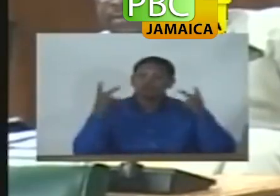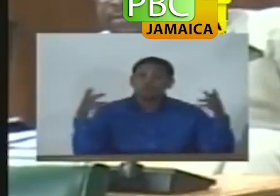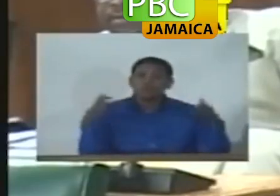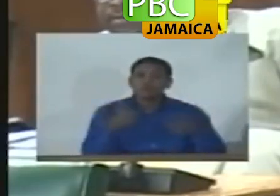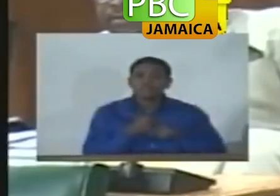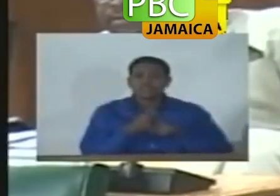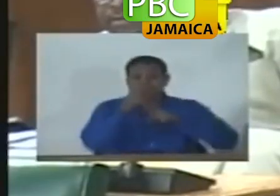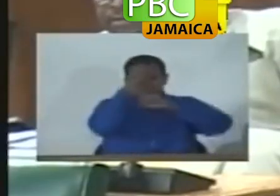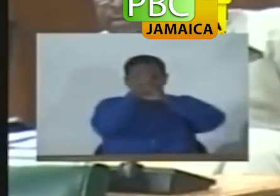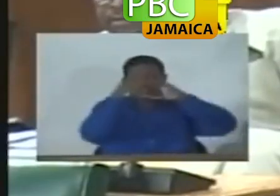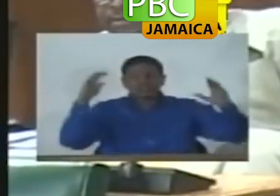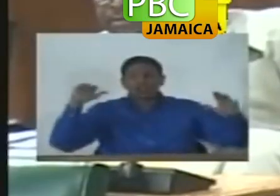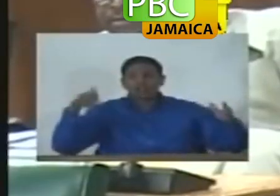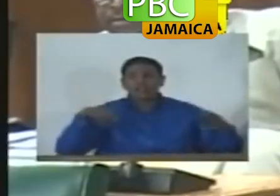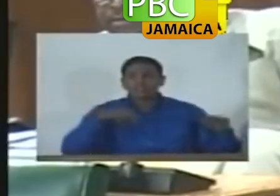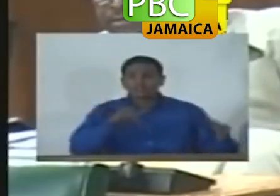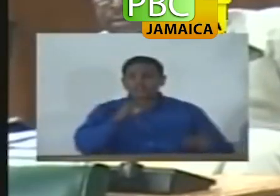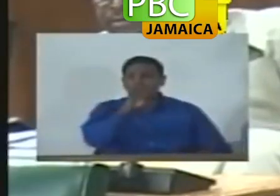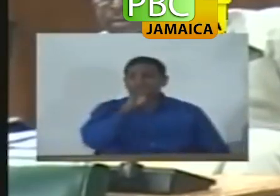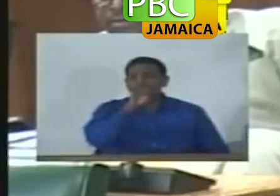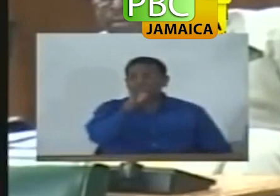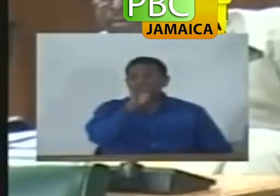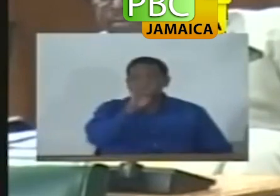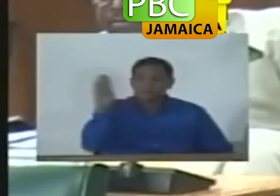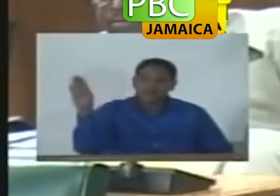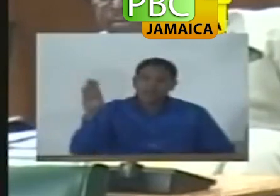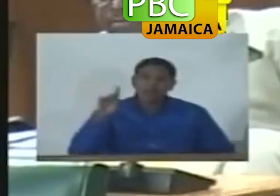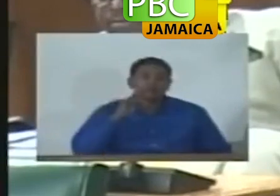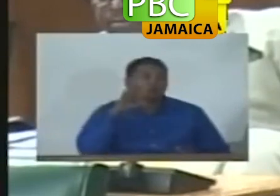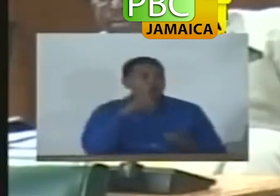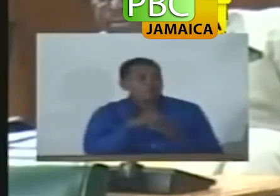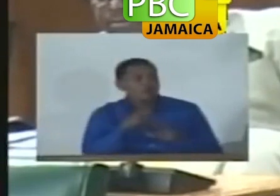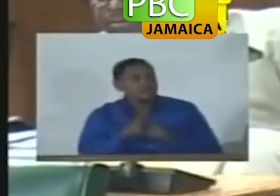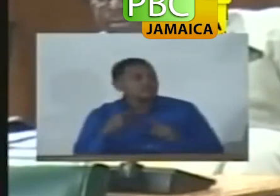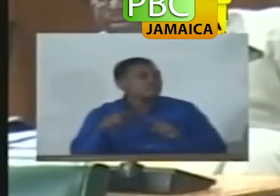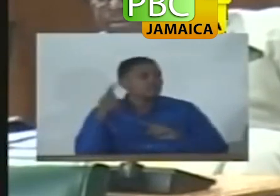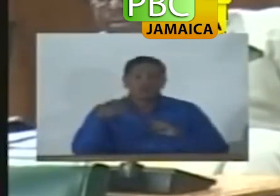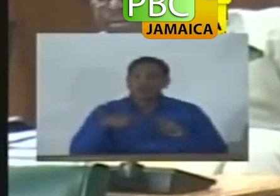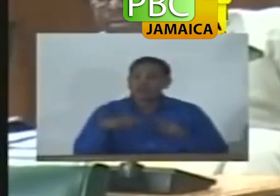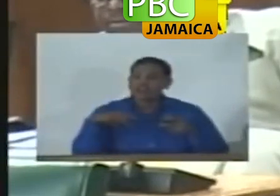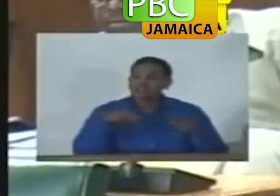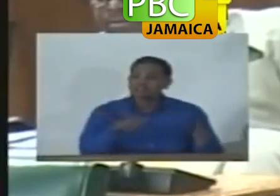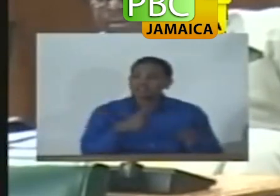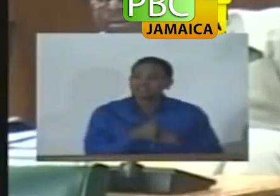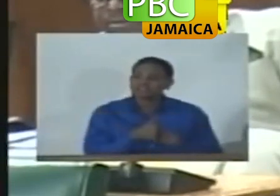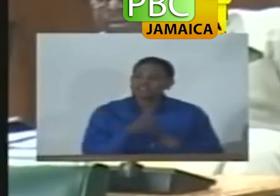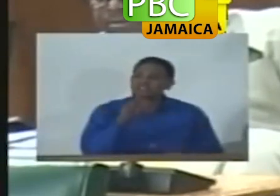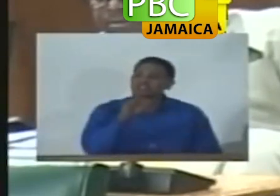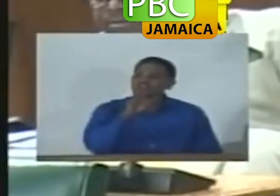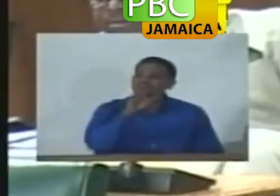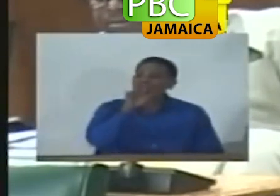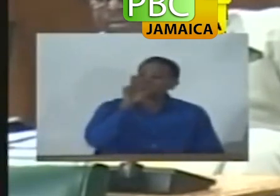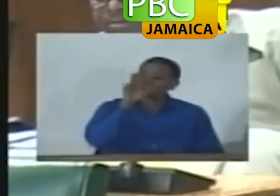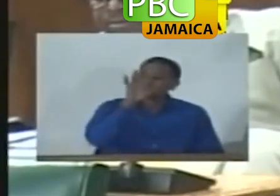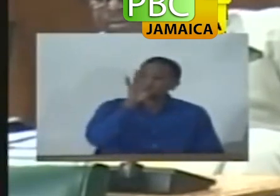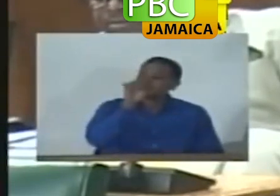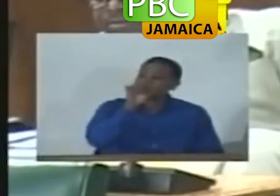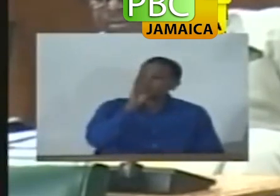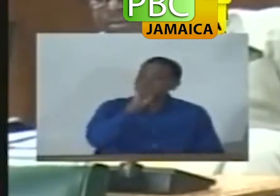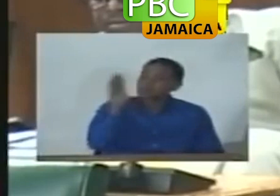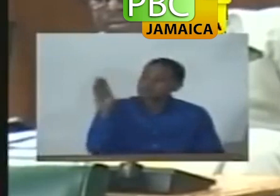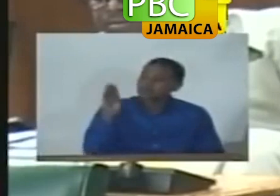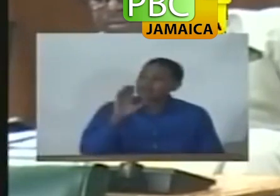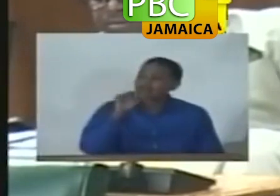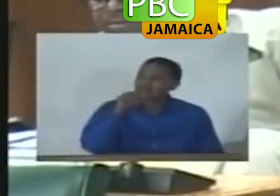envisages net expenditure of $441 billion, comprised of recurrent expenditure of $354.6 billion,